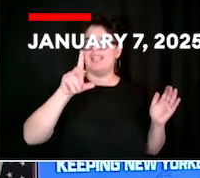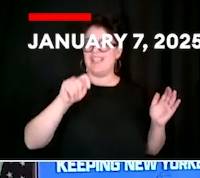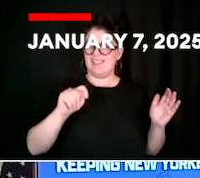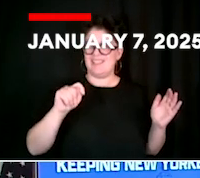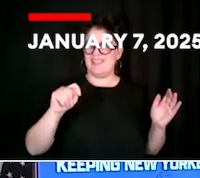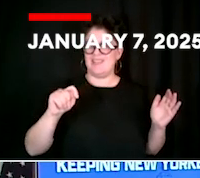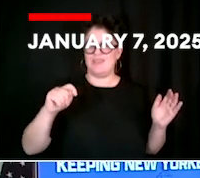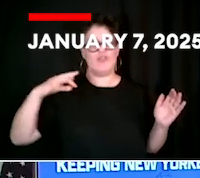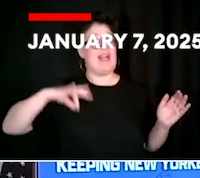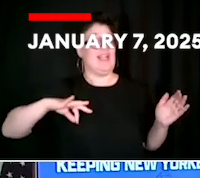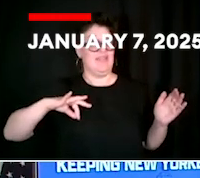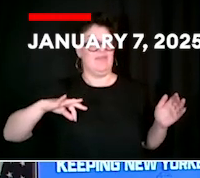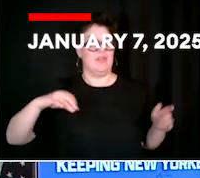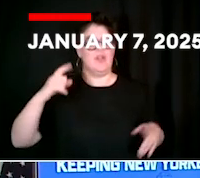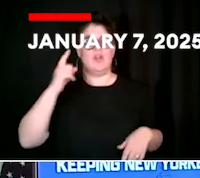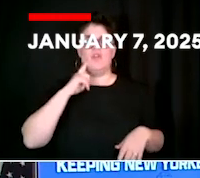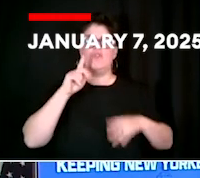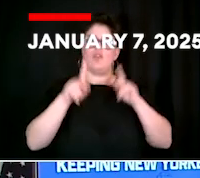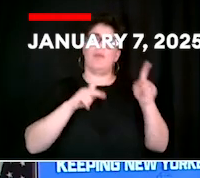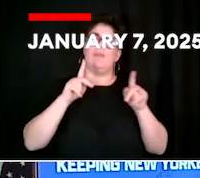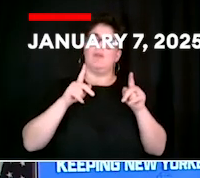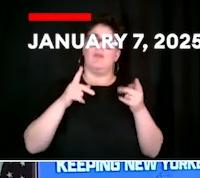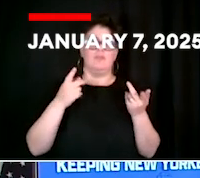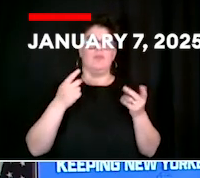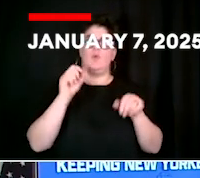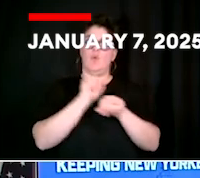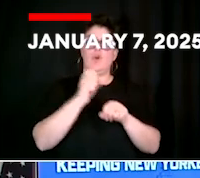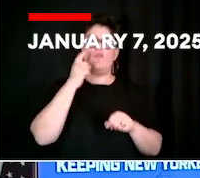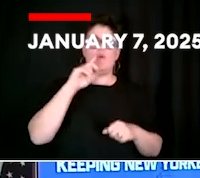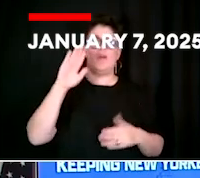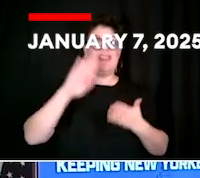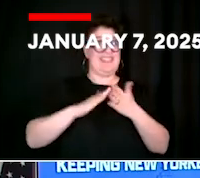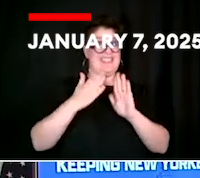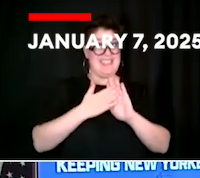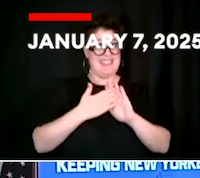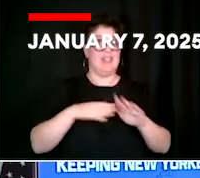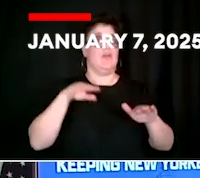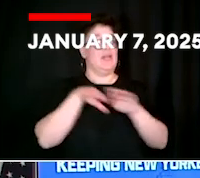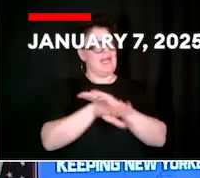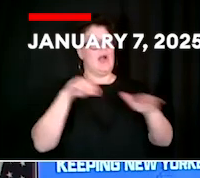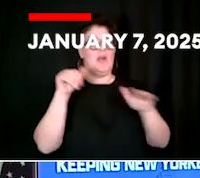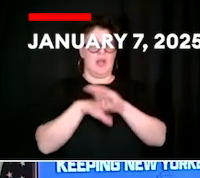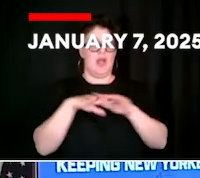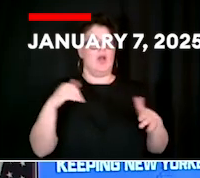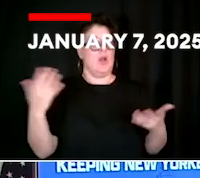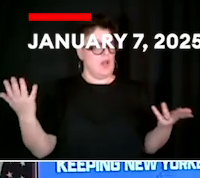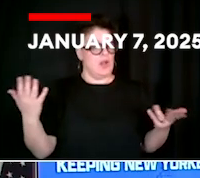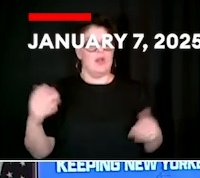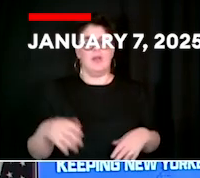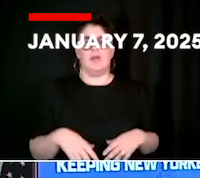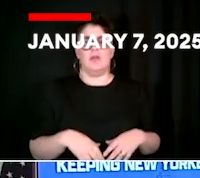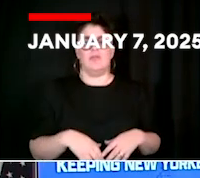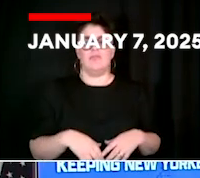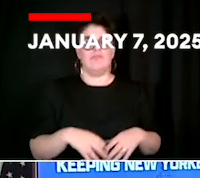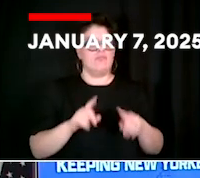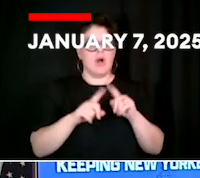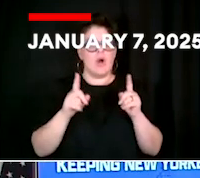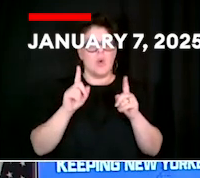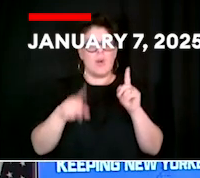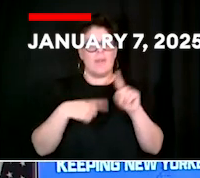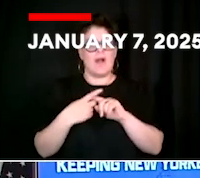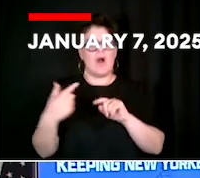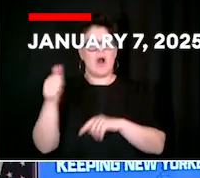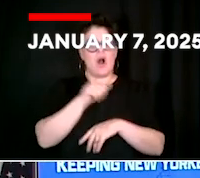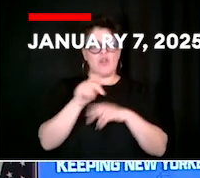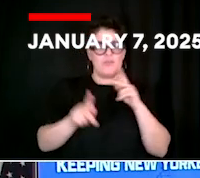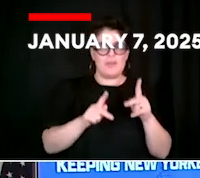getting hit with a tax, where a lot of the other people in their profession who work outside of the zone don't get hit with it?